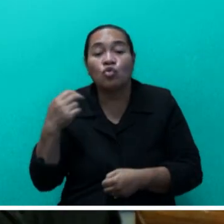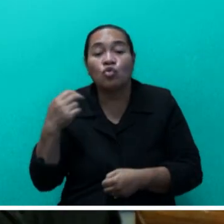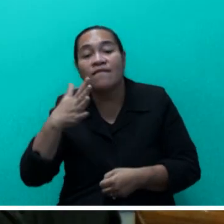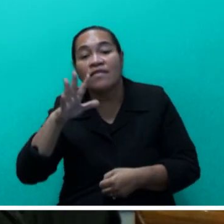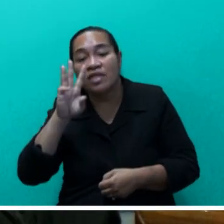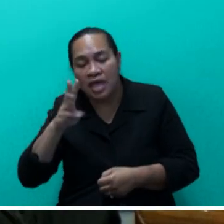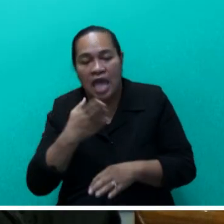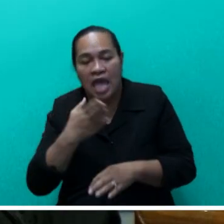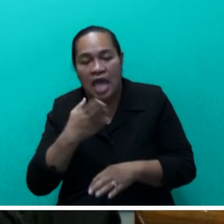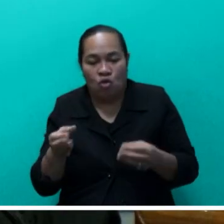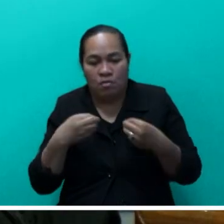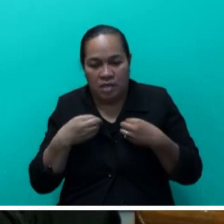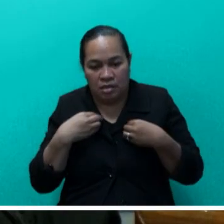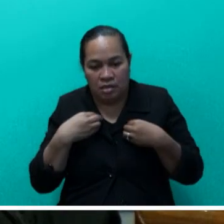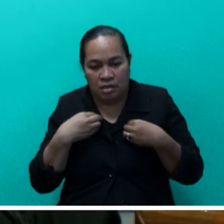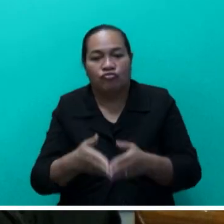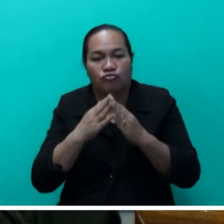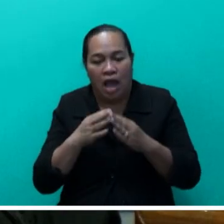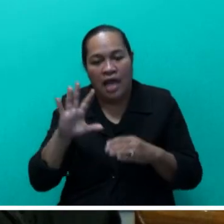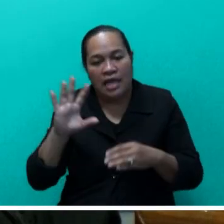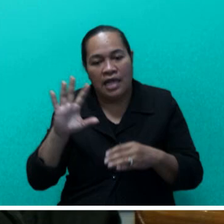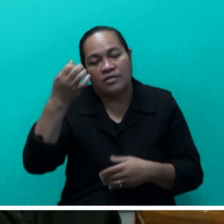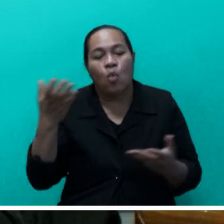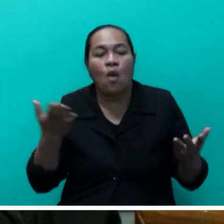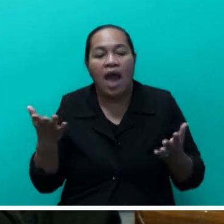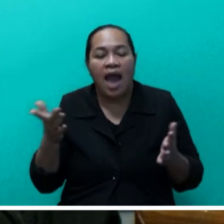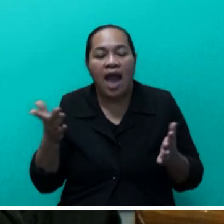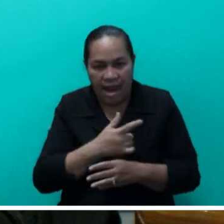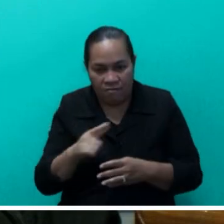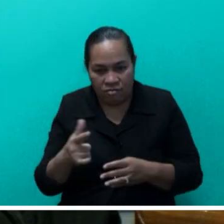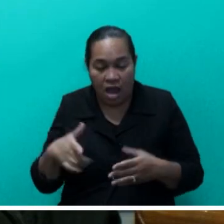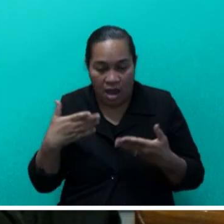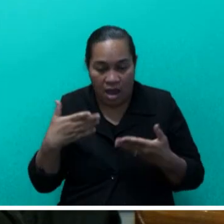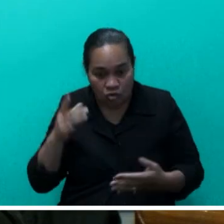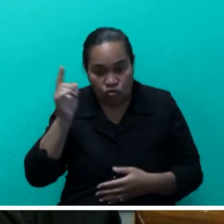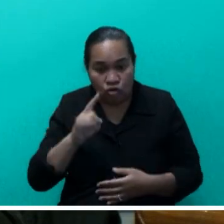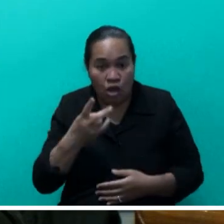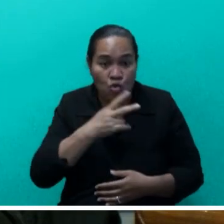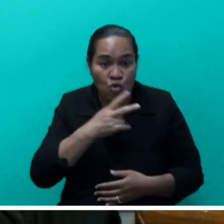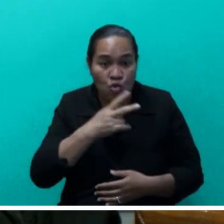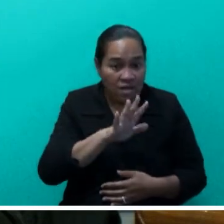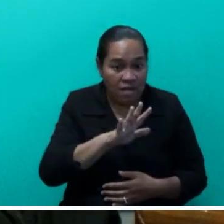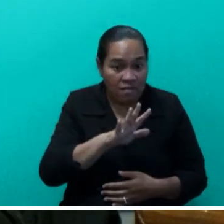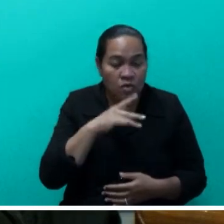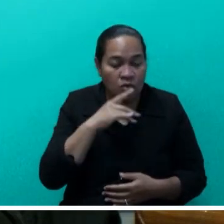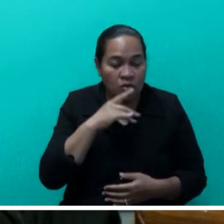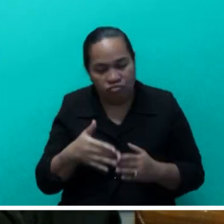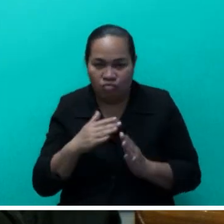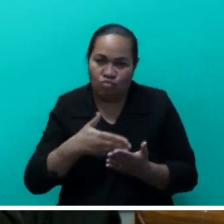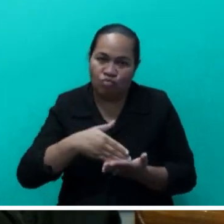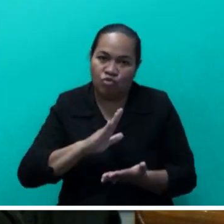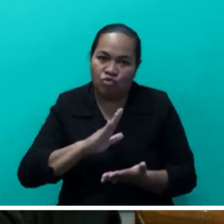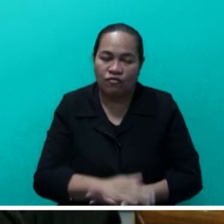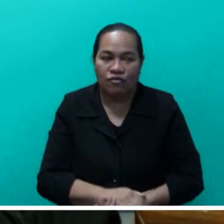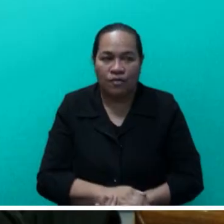new businesses were successfully registered in Lebuka, and as of today, all 25 businesses have been approved.